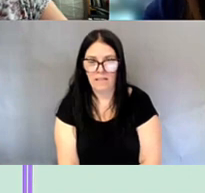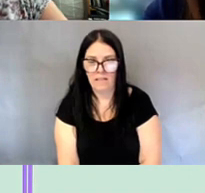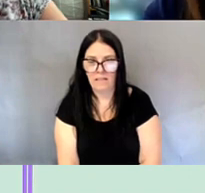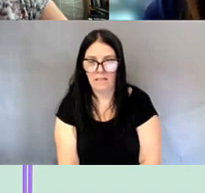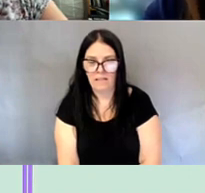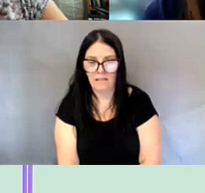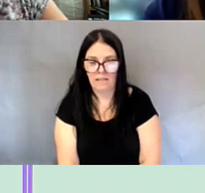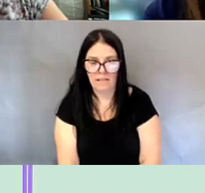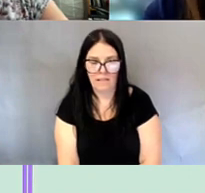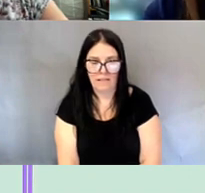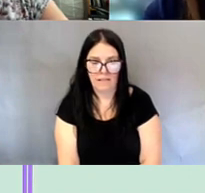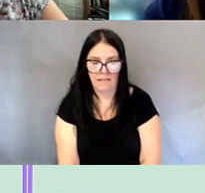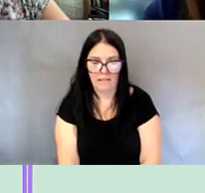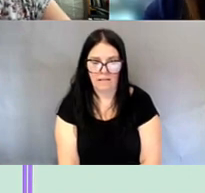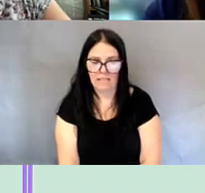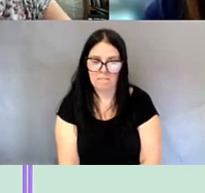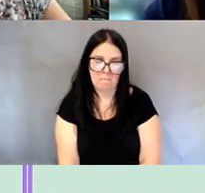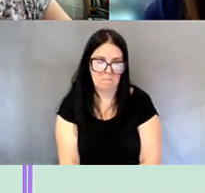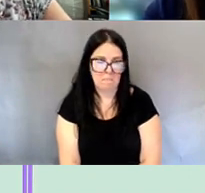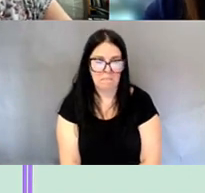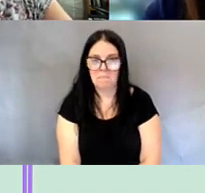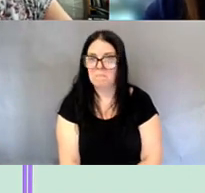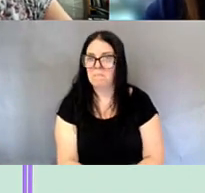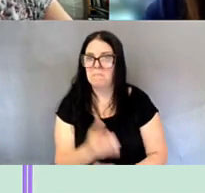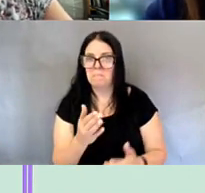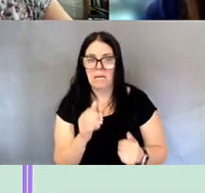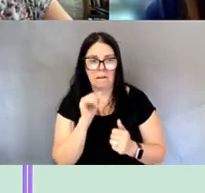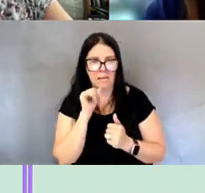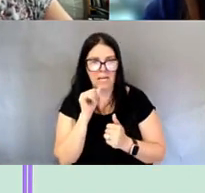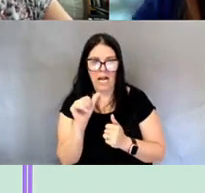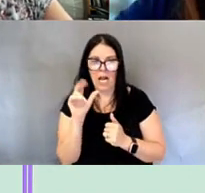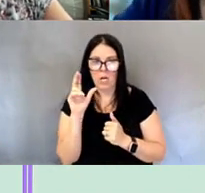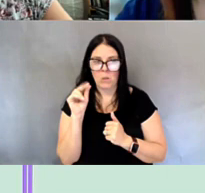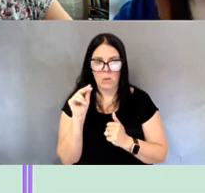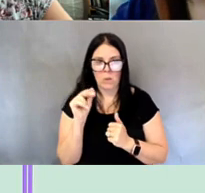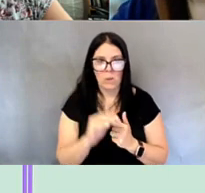There's probably not, no.